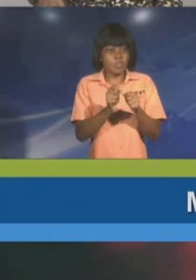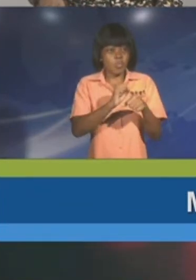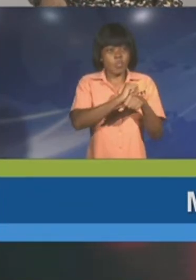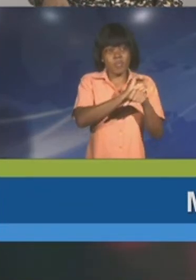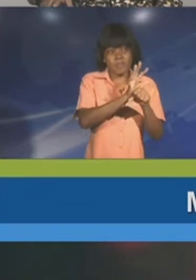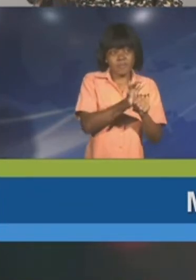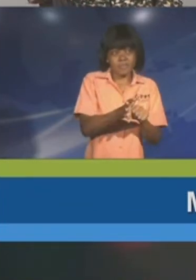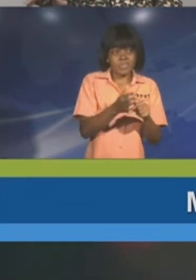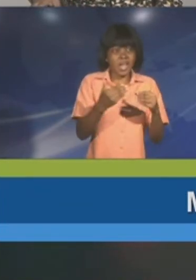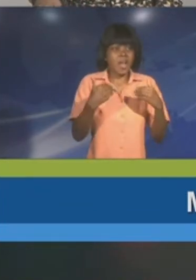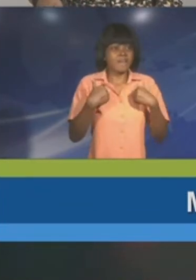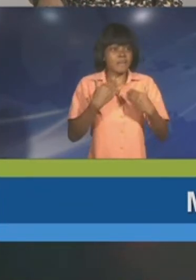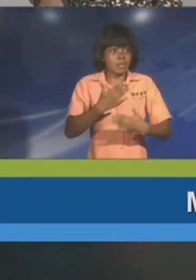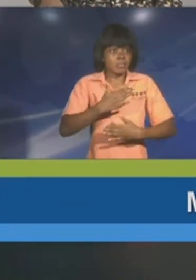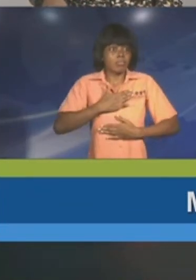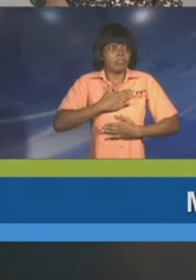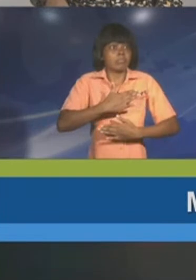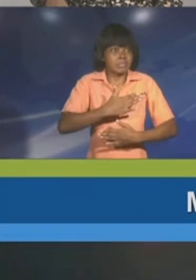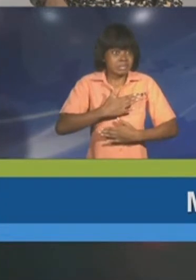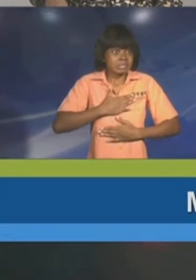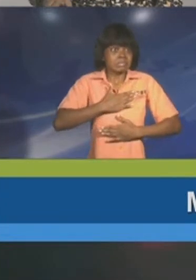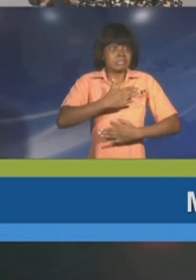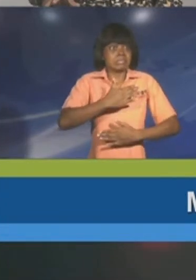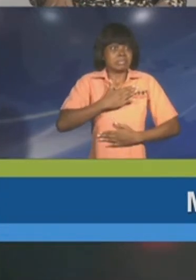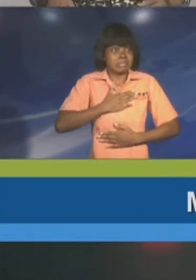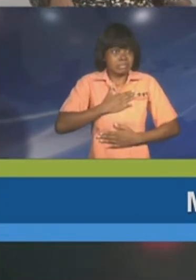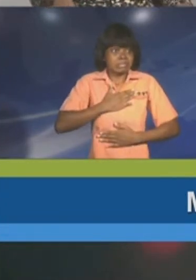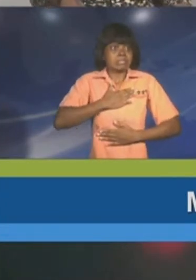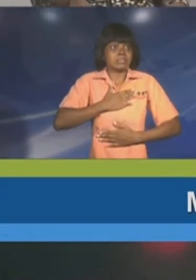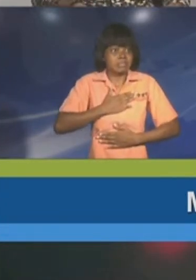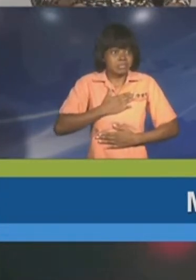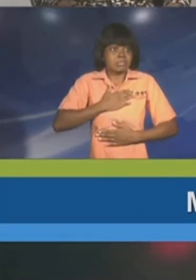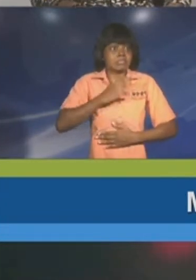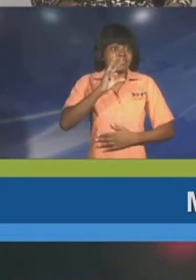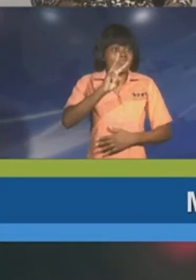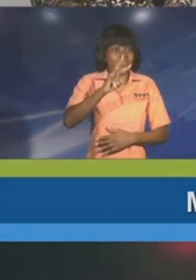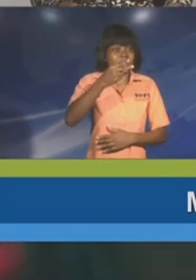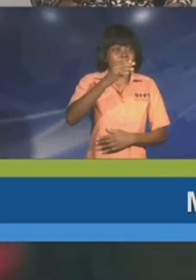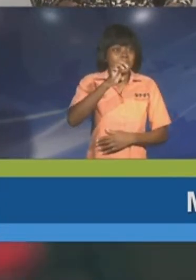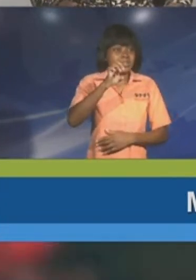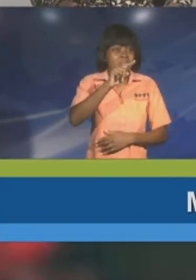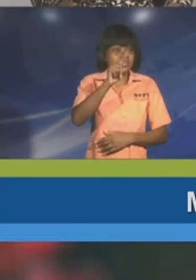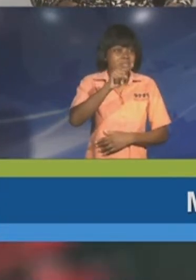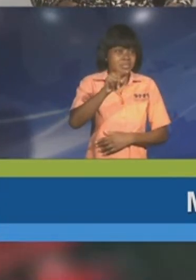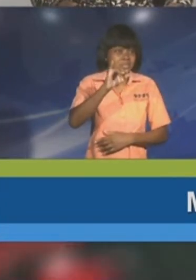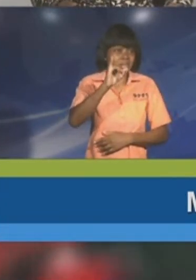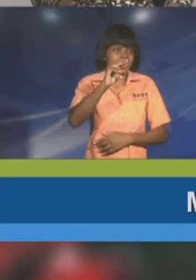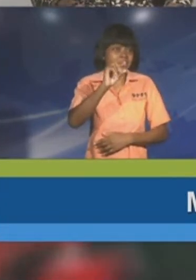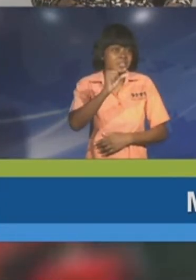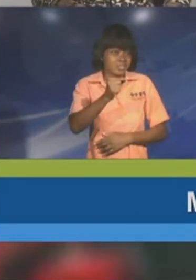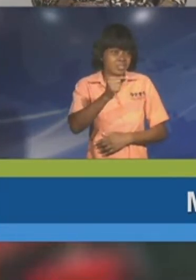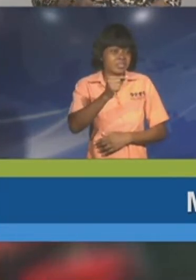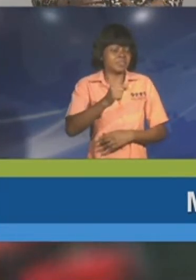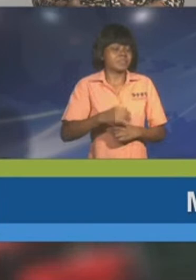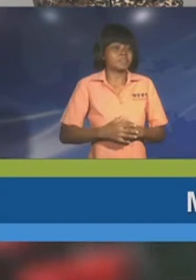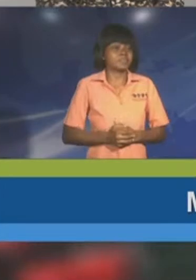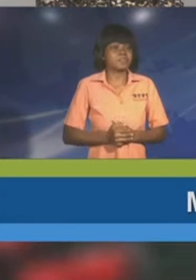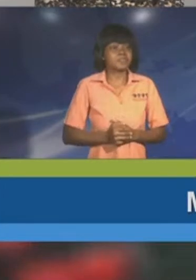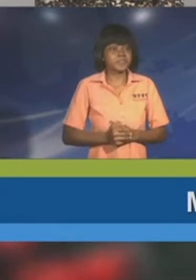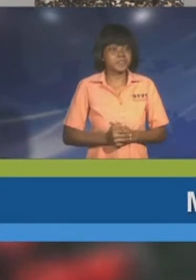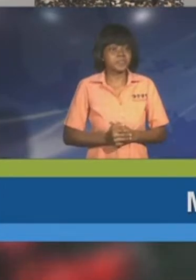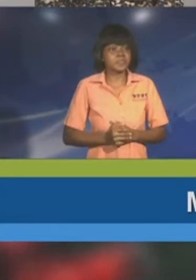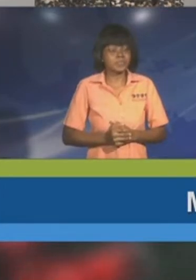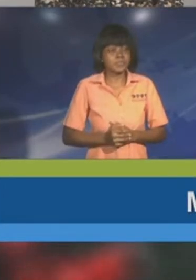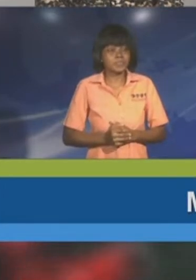salbutamol inhaler with your aero chamber or spacer just to make sure you're very prepared. Also, you're expecting some of